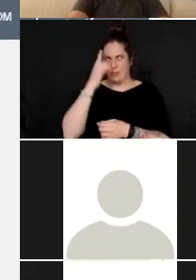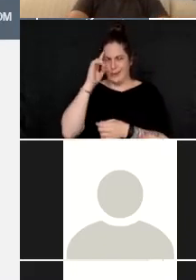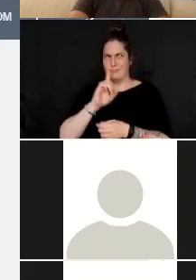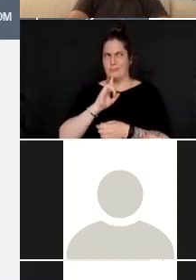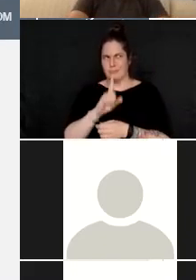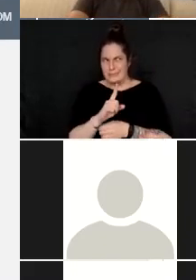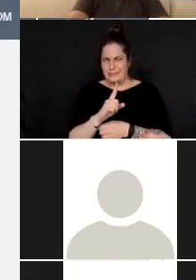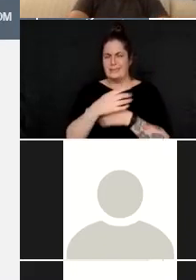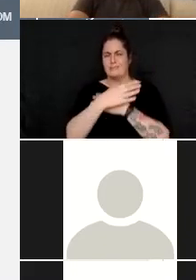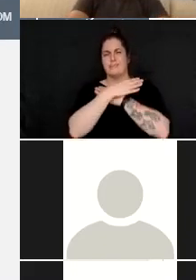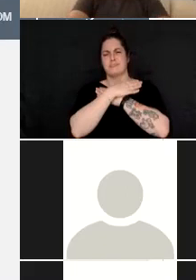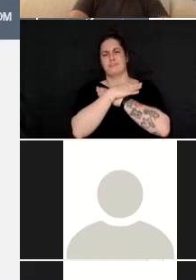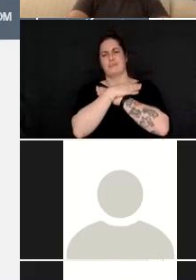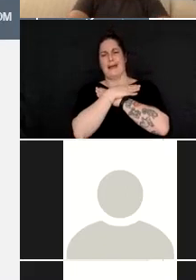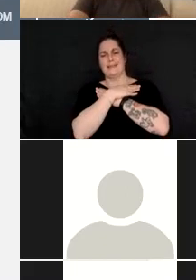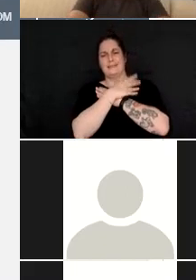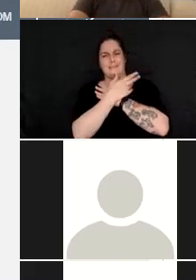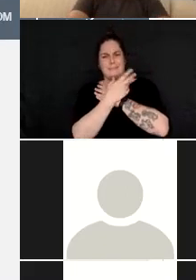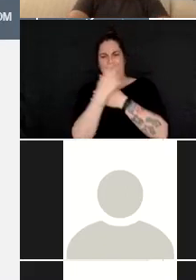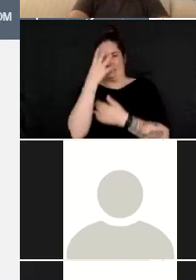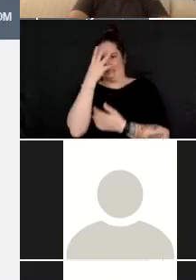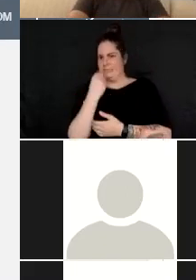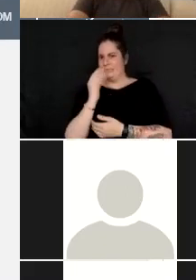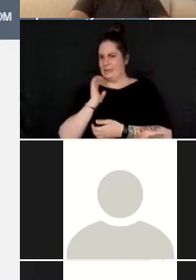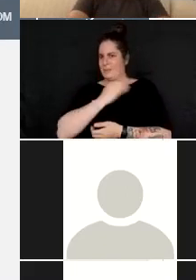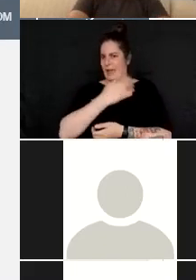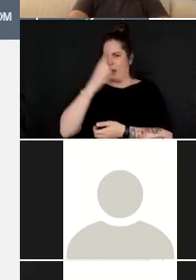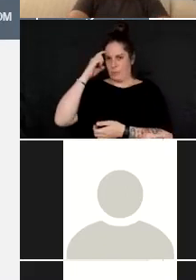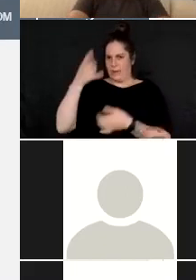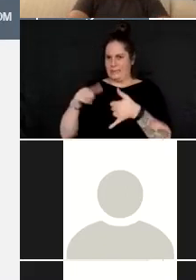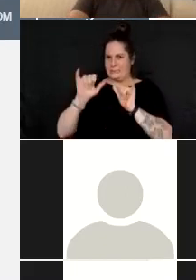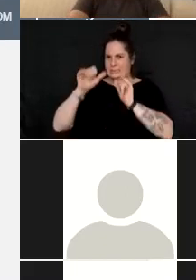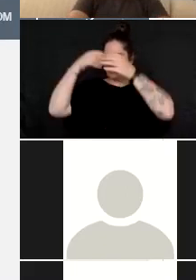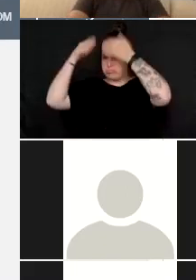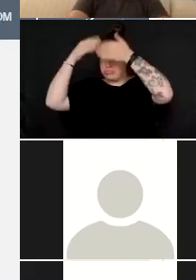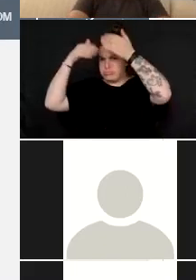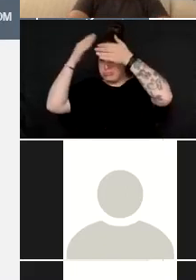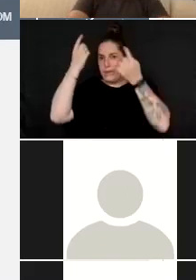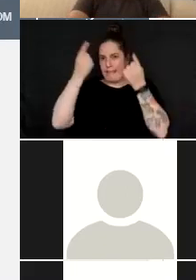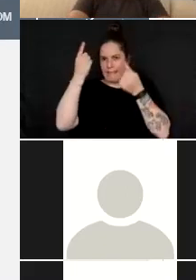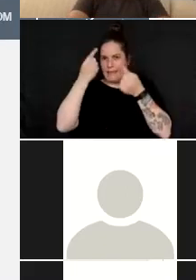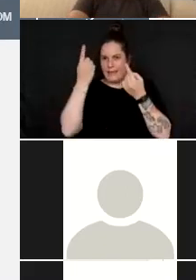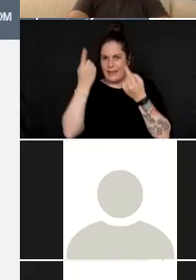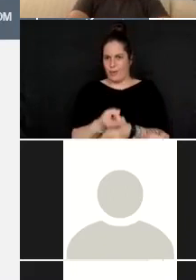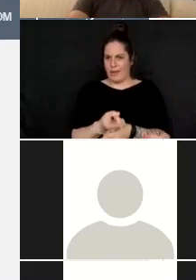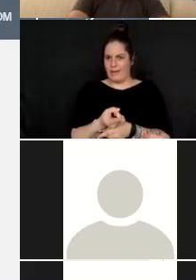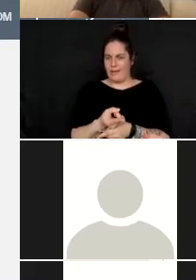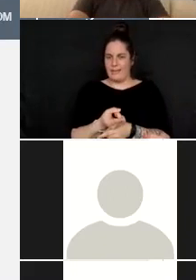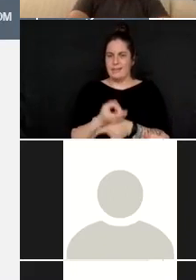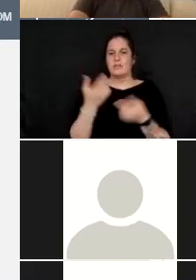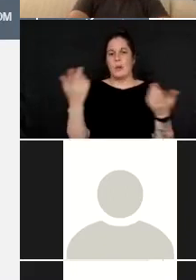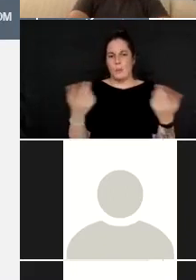rest? Even when we're asleep, it seems like something's going on, right? But here, power consumed at